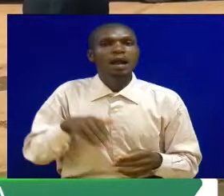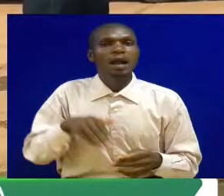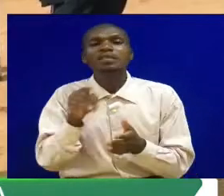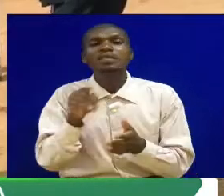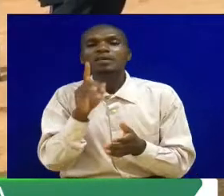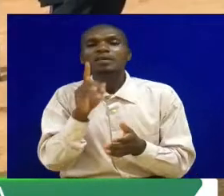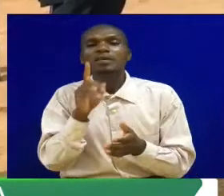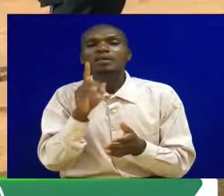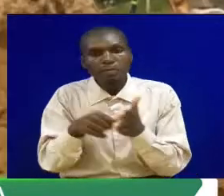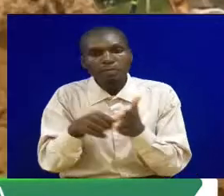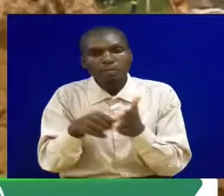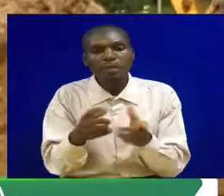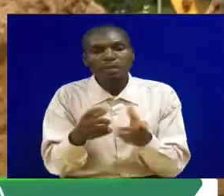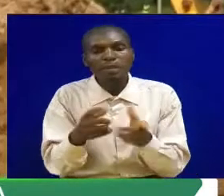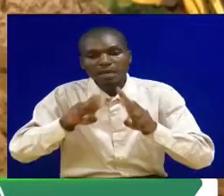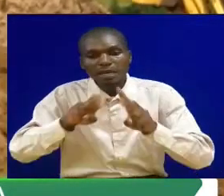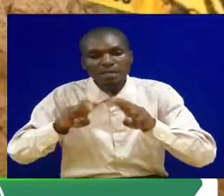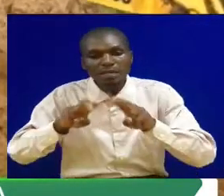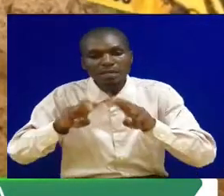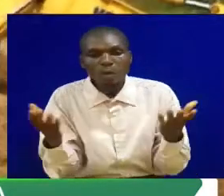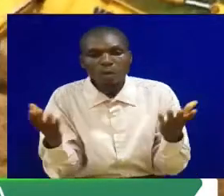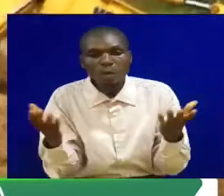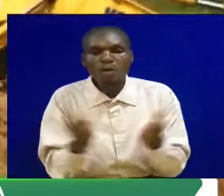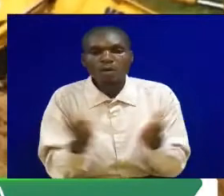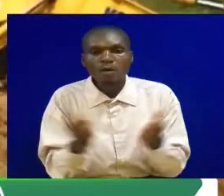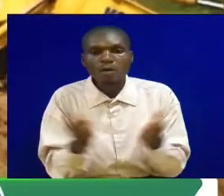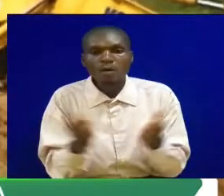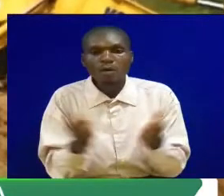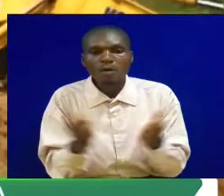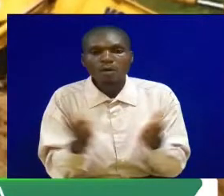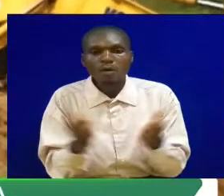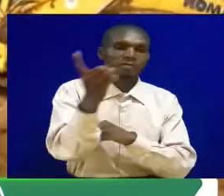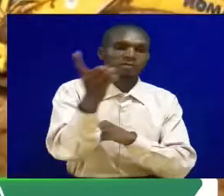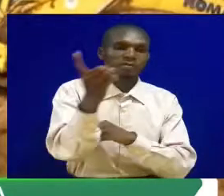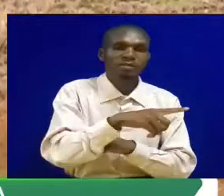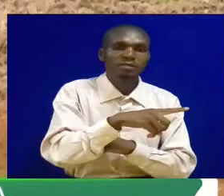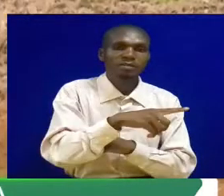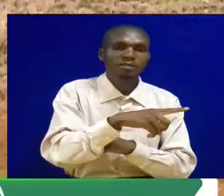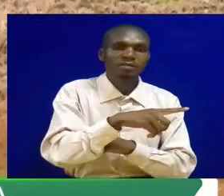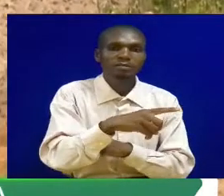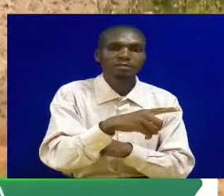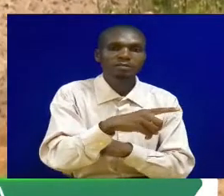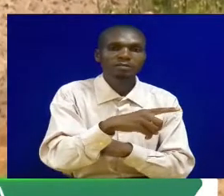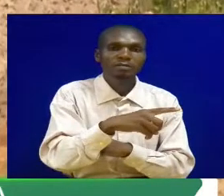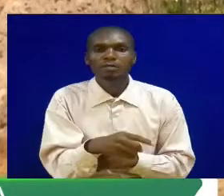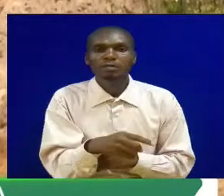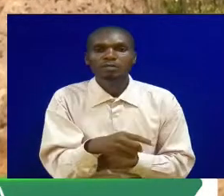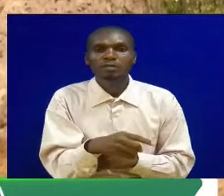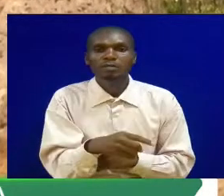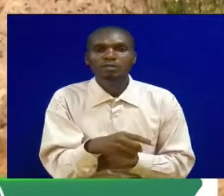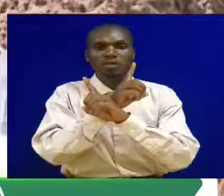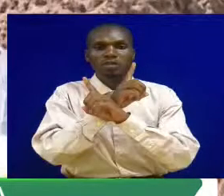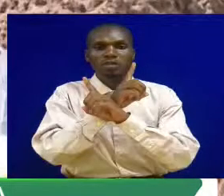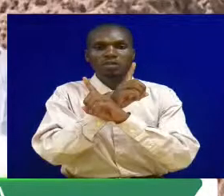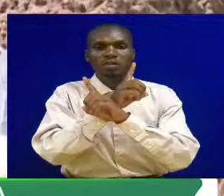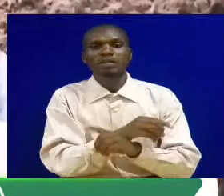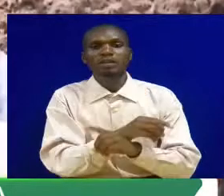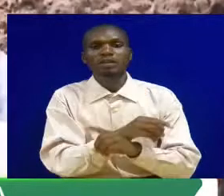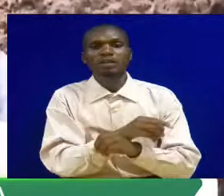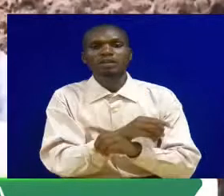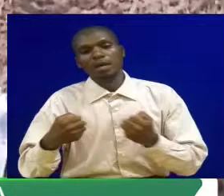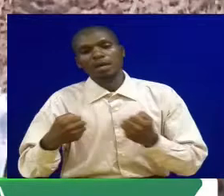kwa baberabwo inse y'amatukatano na beregati yamagani andamange bunenchereye mu Tanga mewasokano buneyega